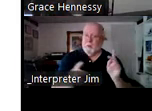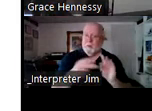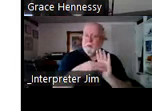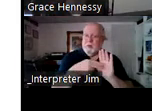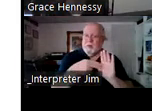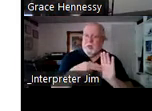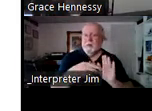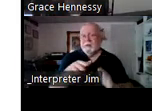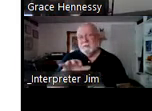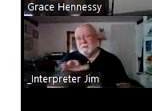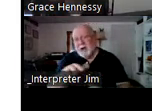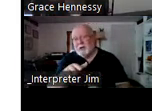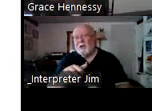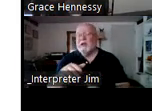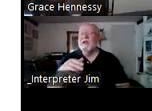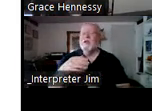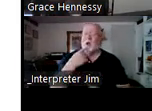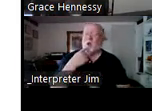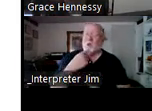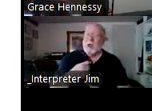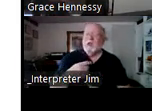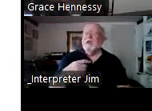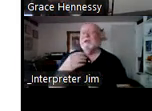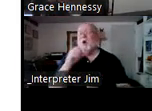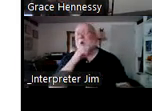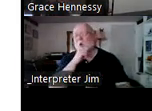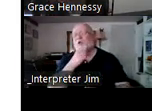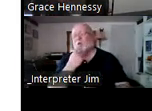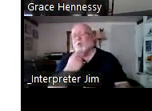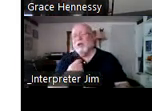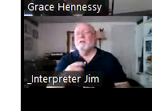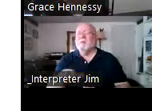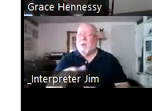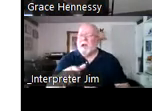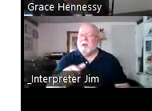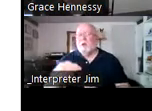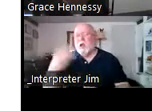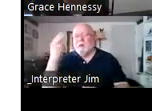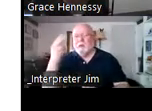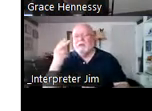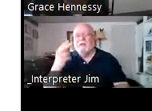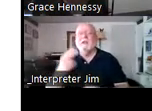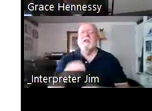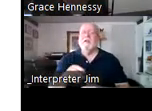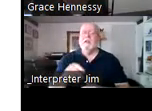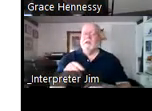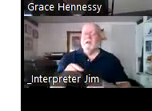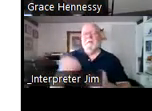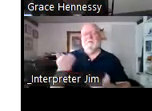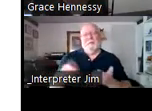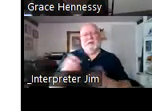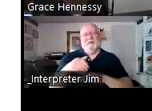them to be assessed by a licensed clinician to determine what the next intervention should be. Obviously, in some cases, someone may need to go to the emergency